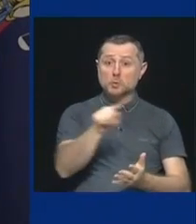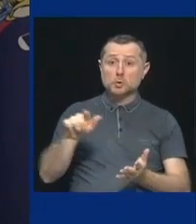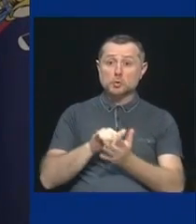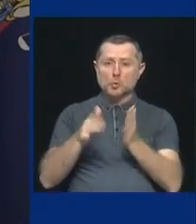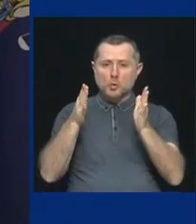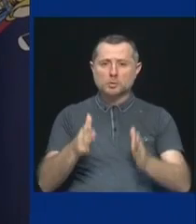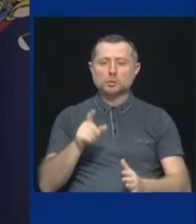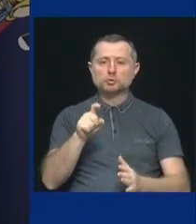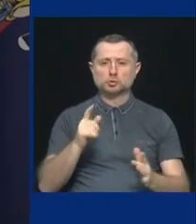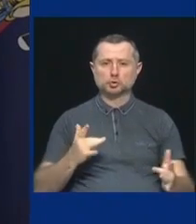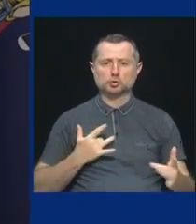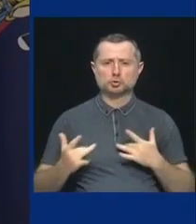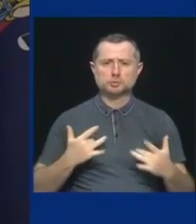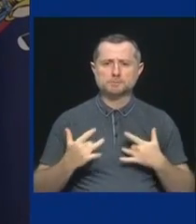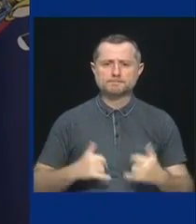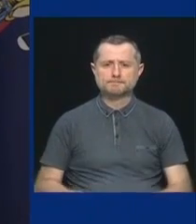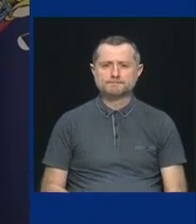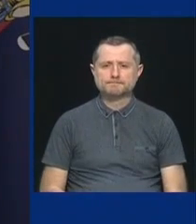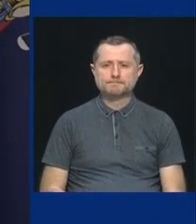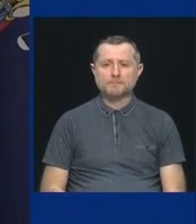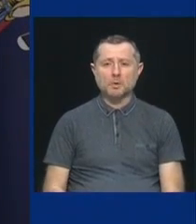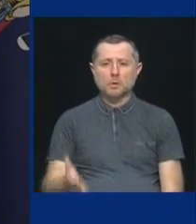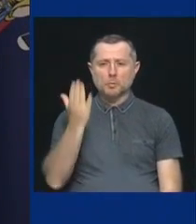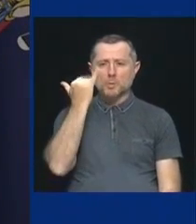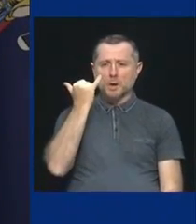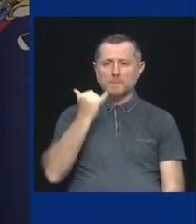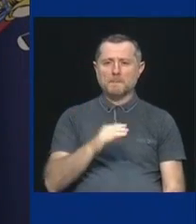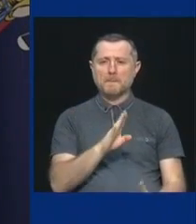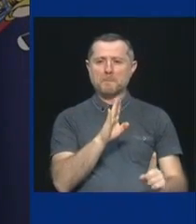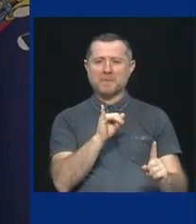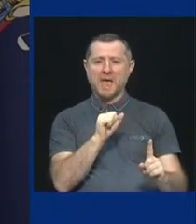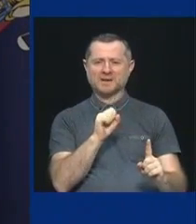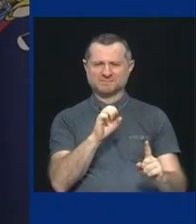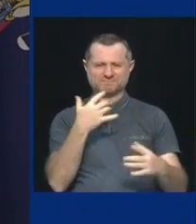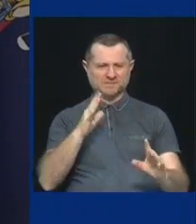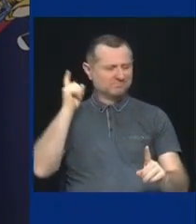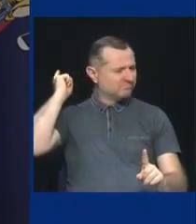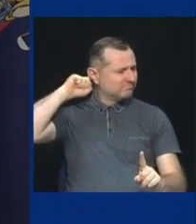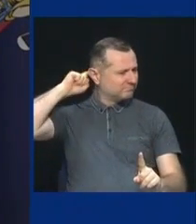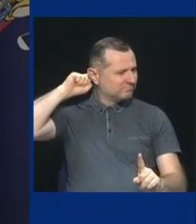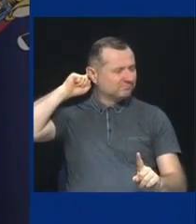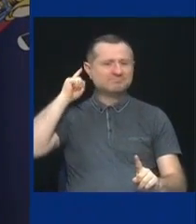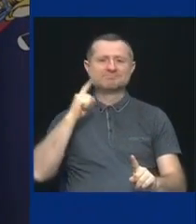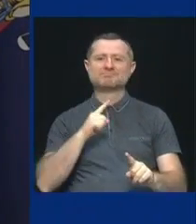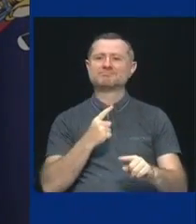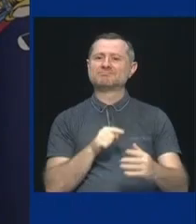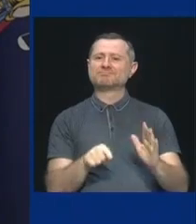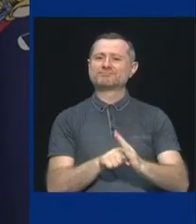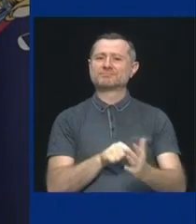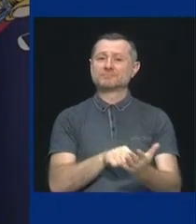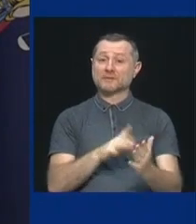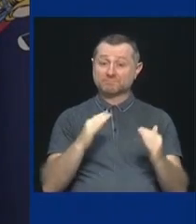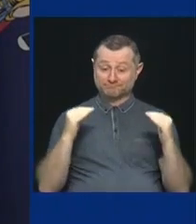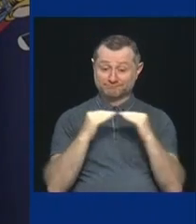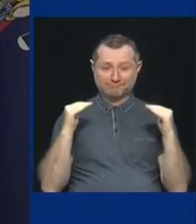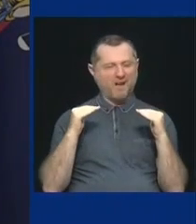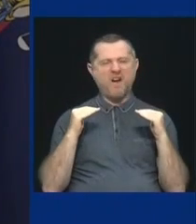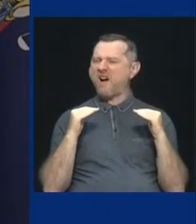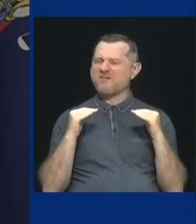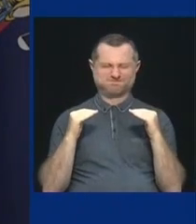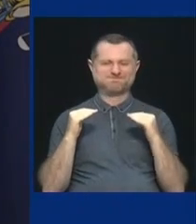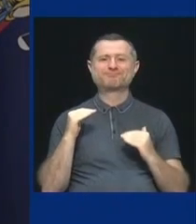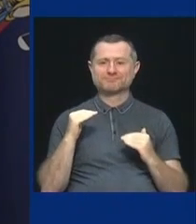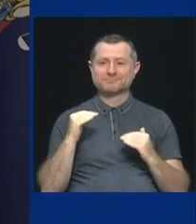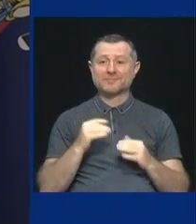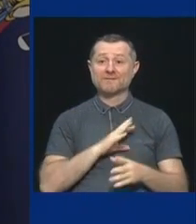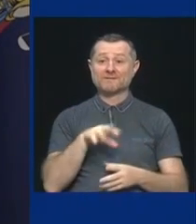the groundwork for what I think we're going to be probably seeing down the line as at least the case in Albany progresses and potentially